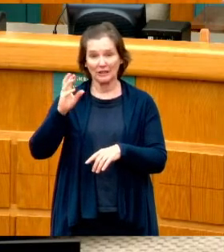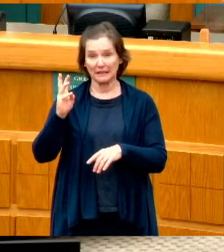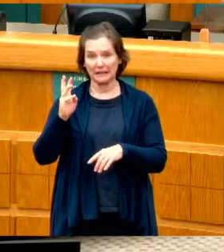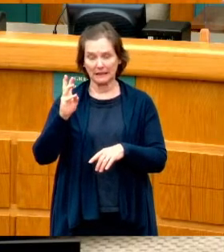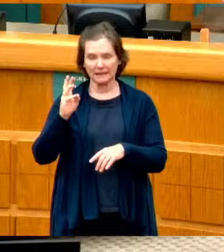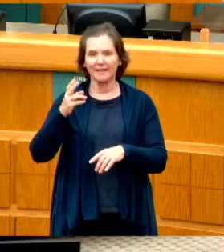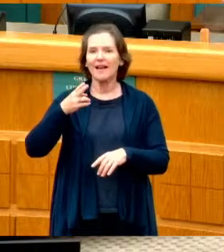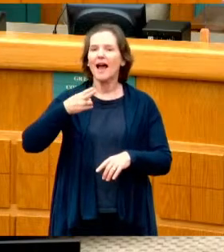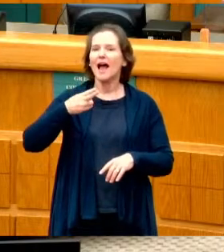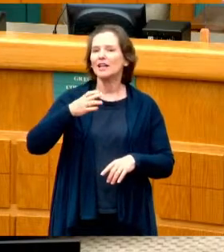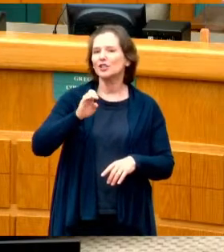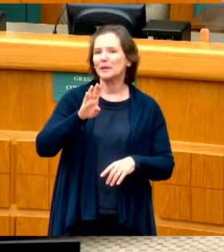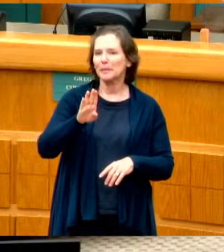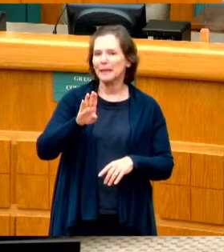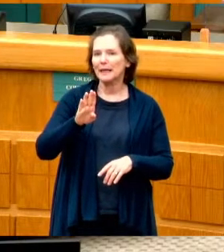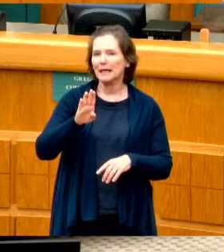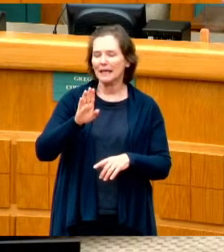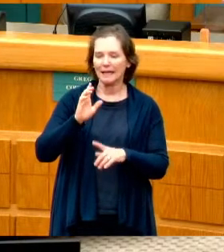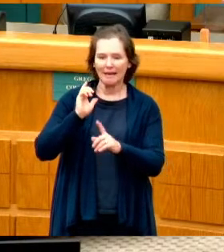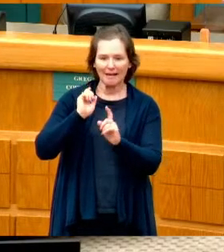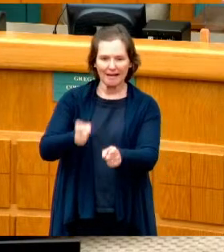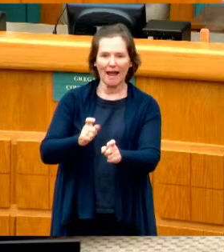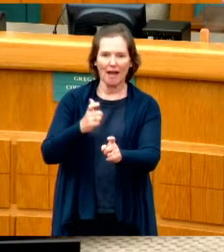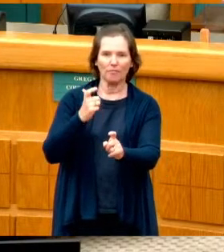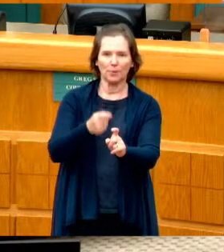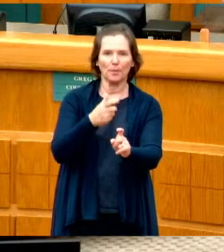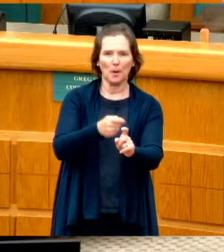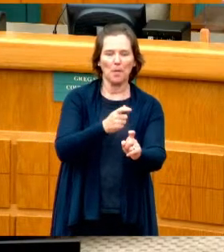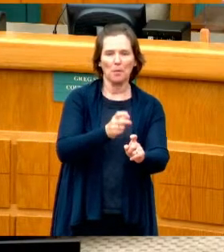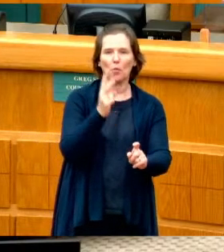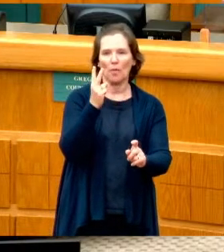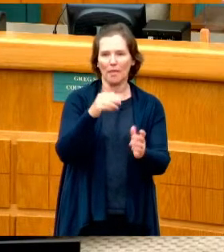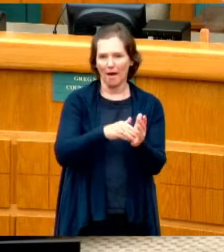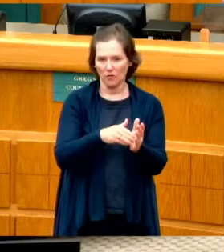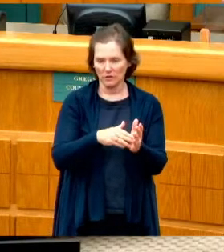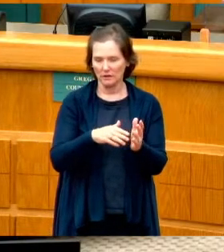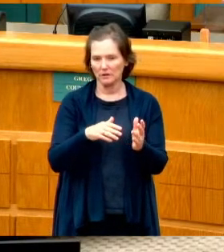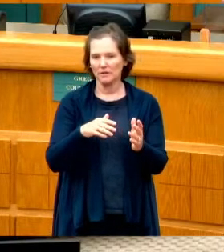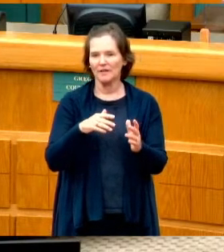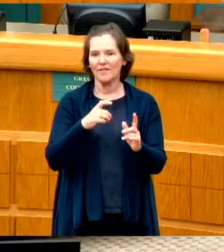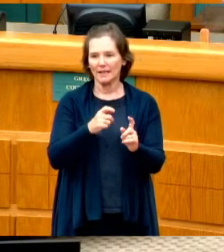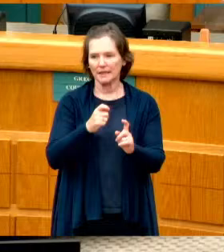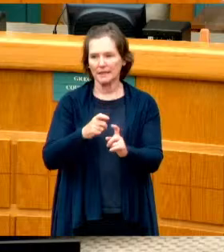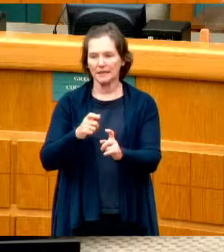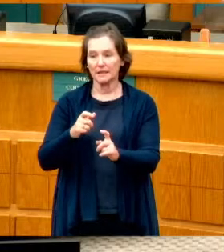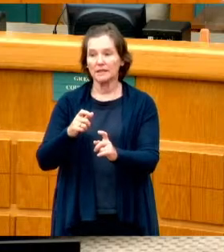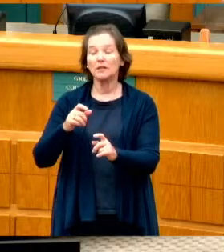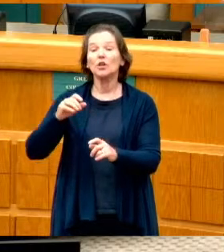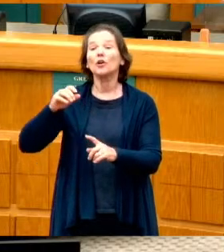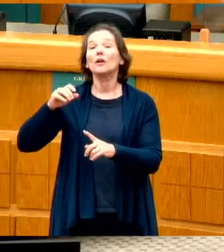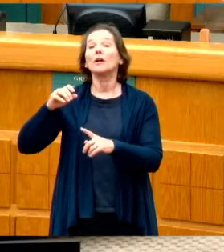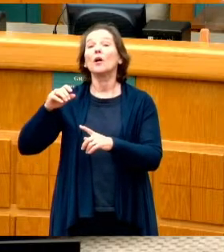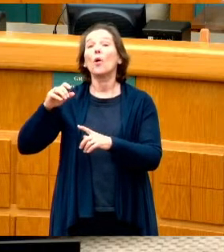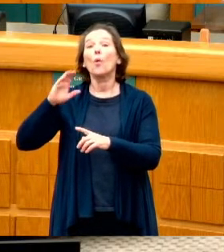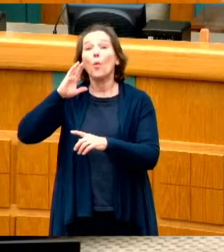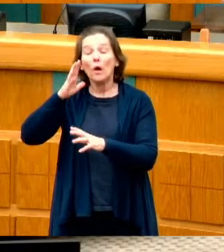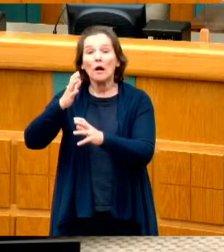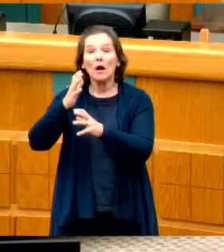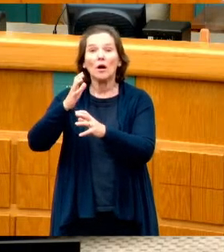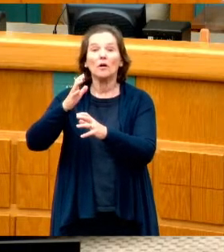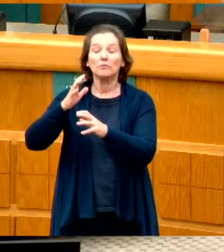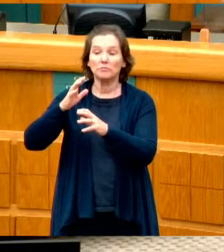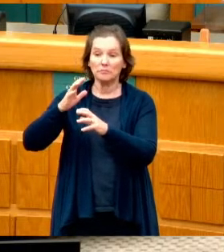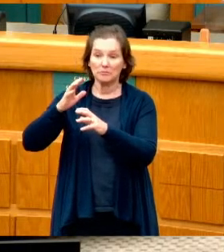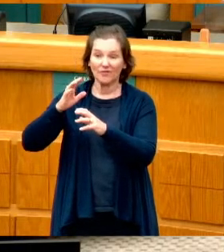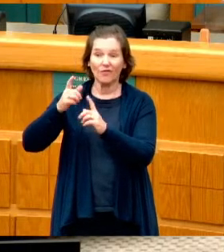at the American Bank Center. Johnson & Johnson is expecting to distribute 100 million more doses by